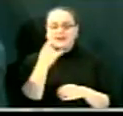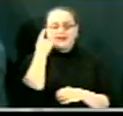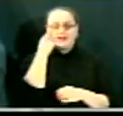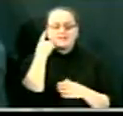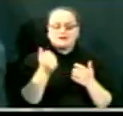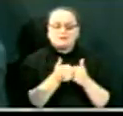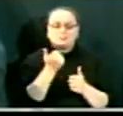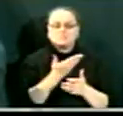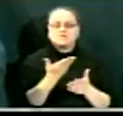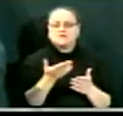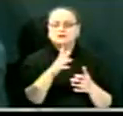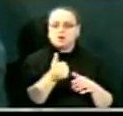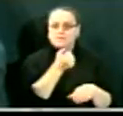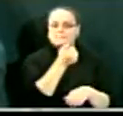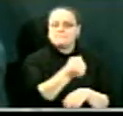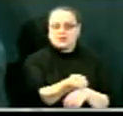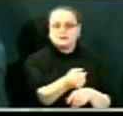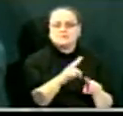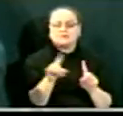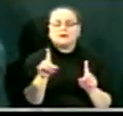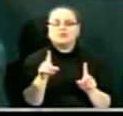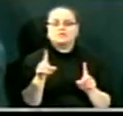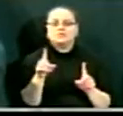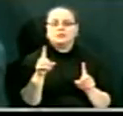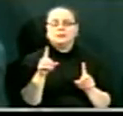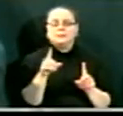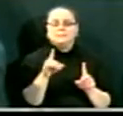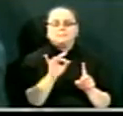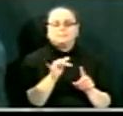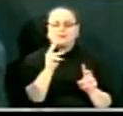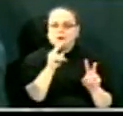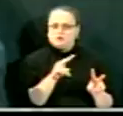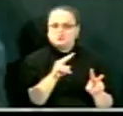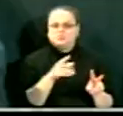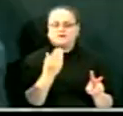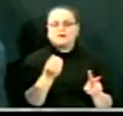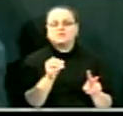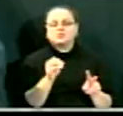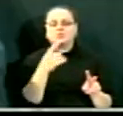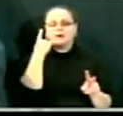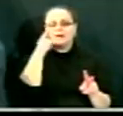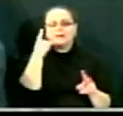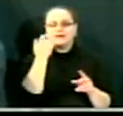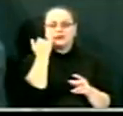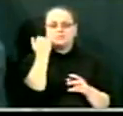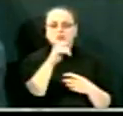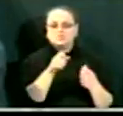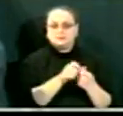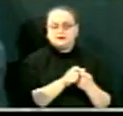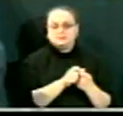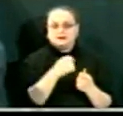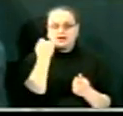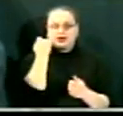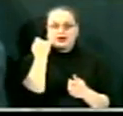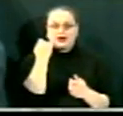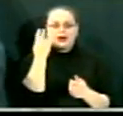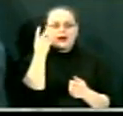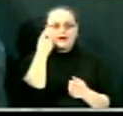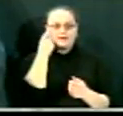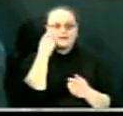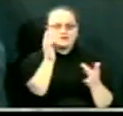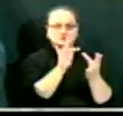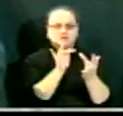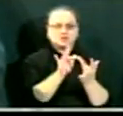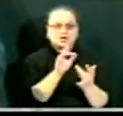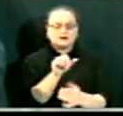of those things are in place, but as we've looked at that. So I think if there are specifics, I think she has touched base with Austin East